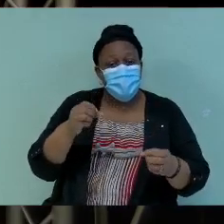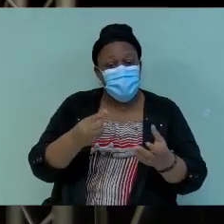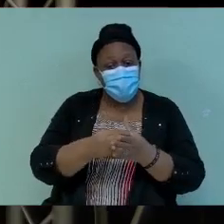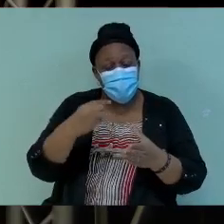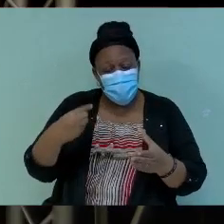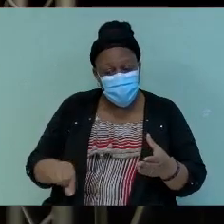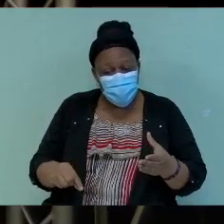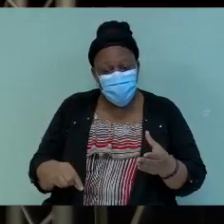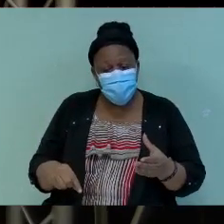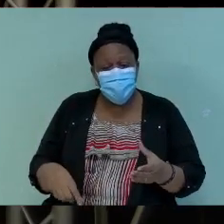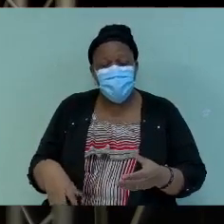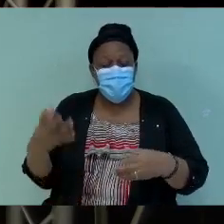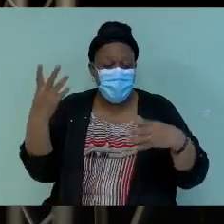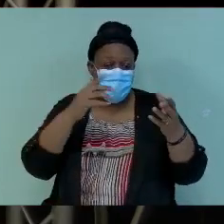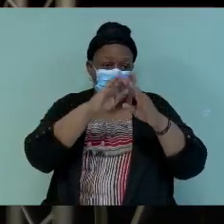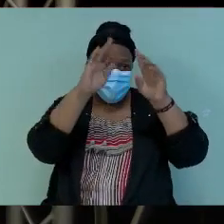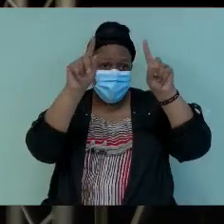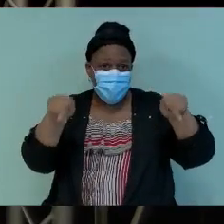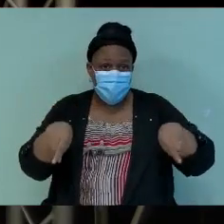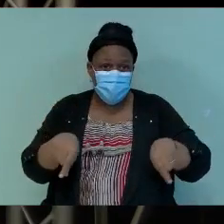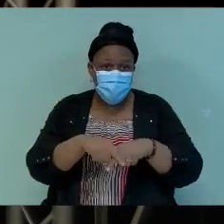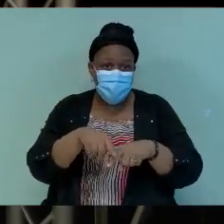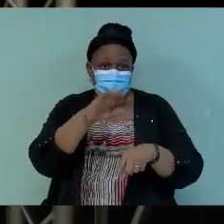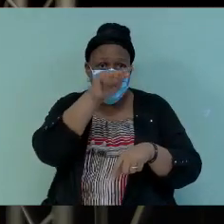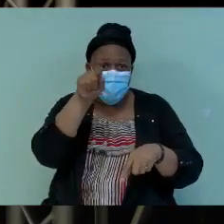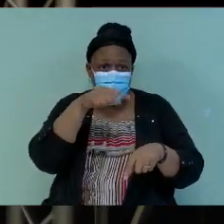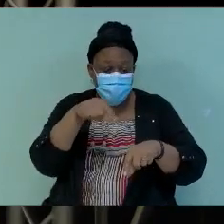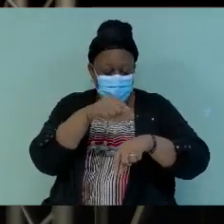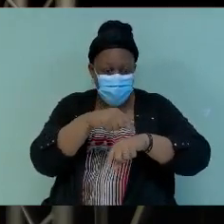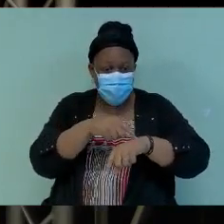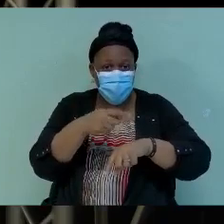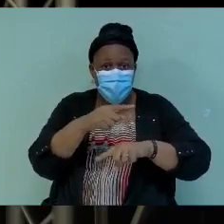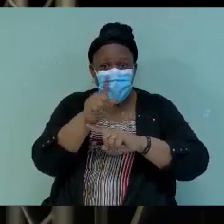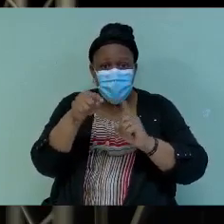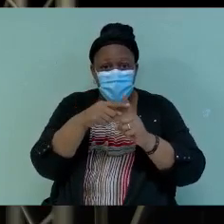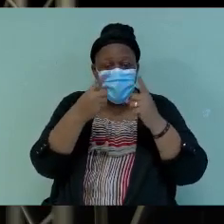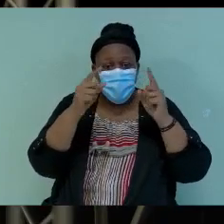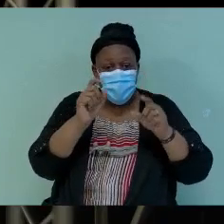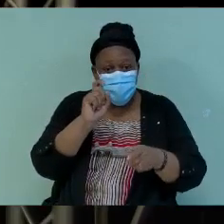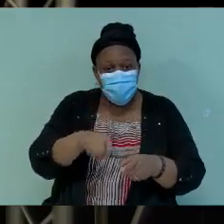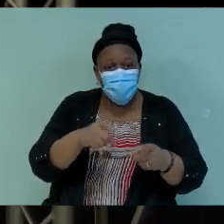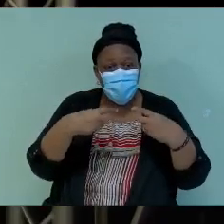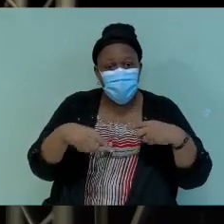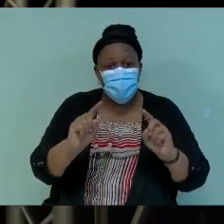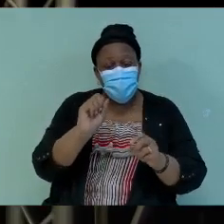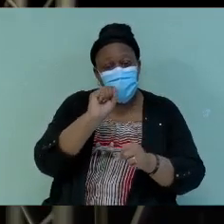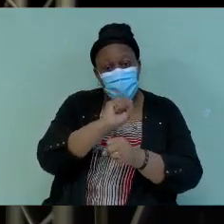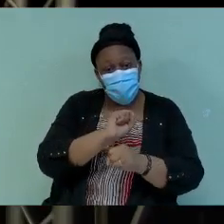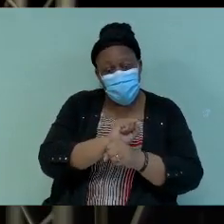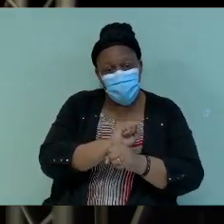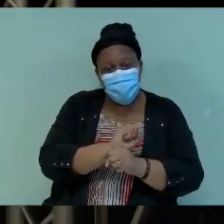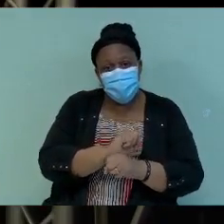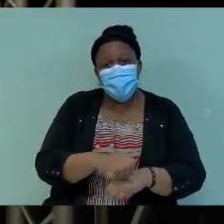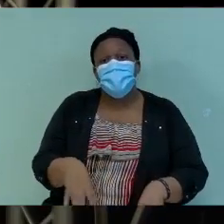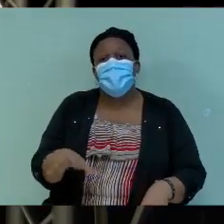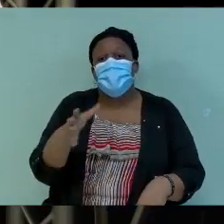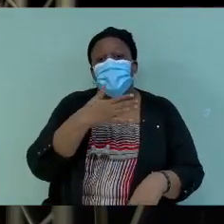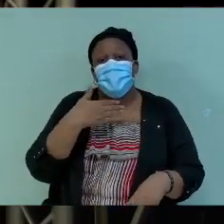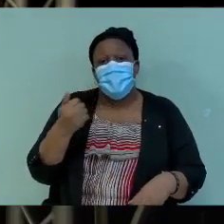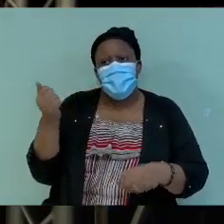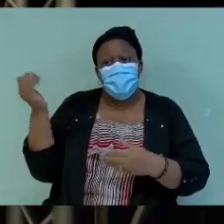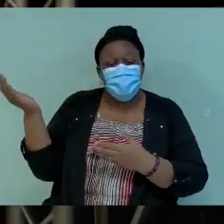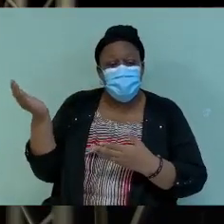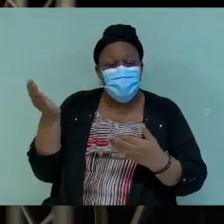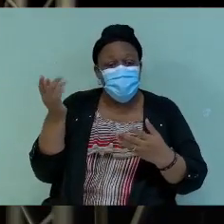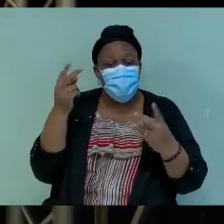is also this team that has put together a cadre, if you will, of drivers who has had the